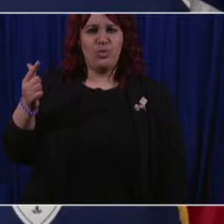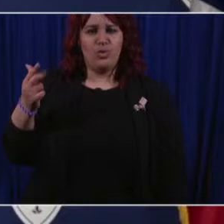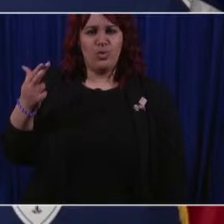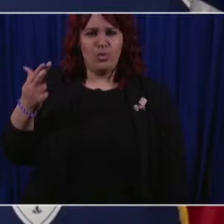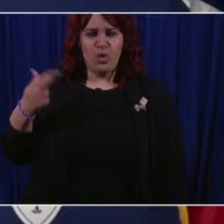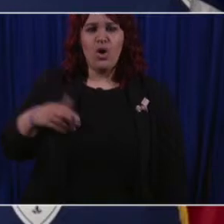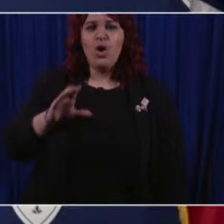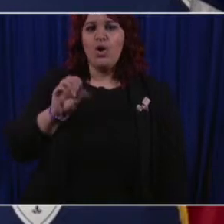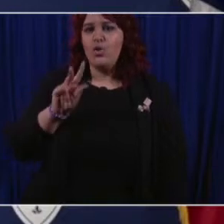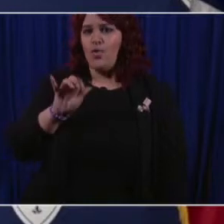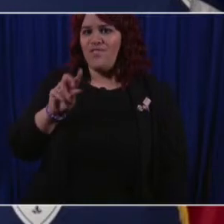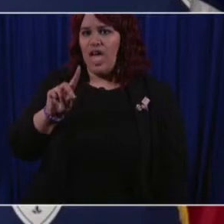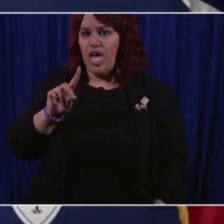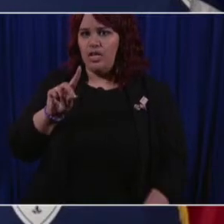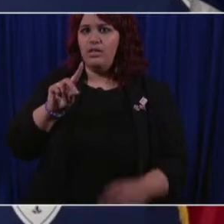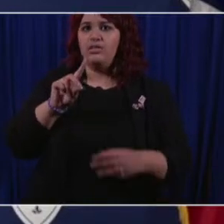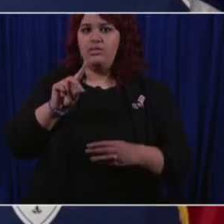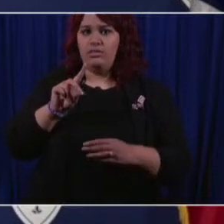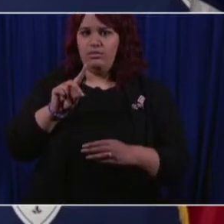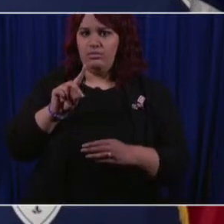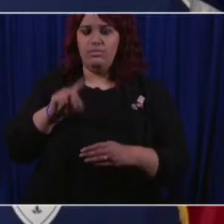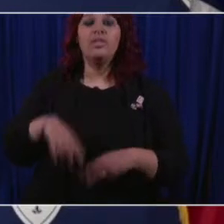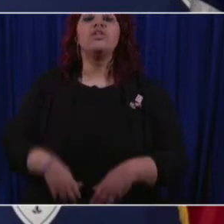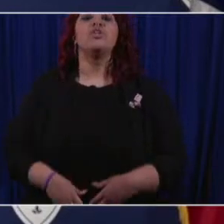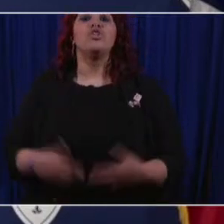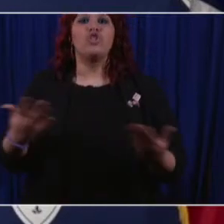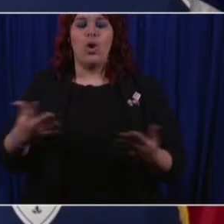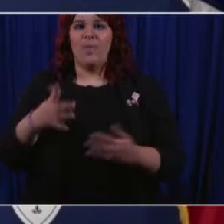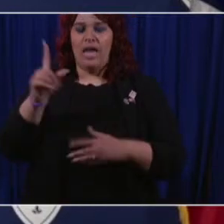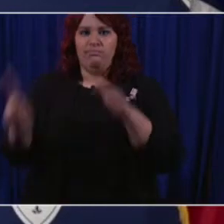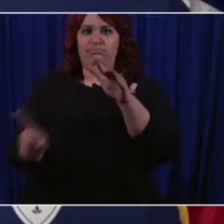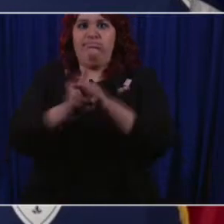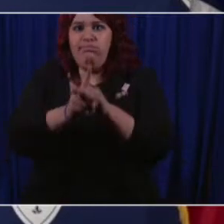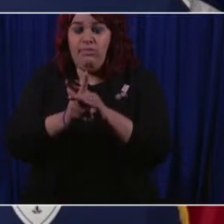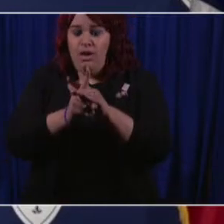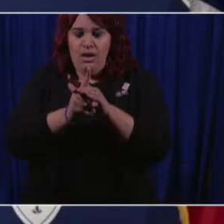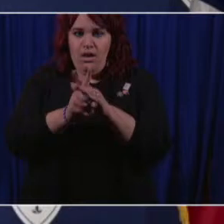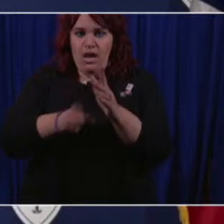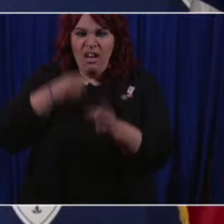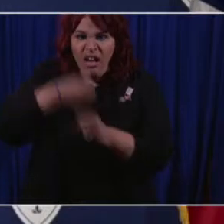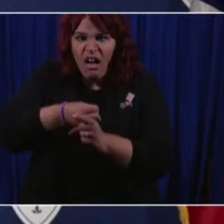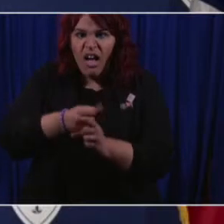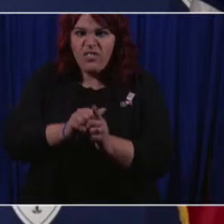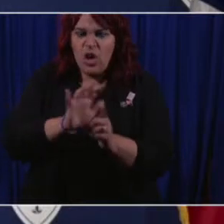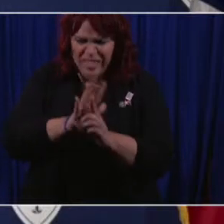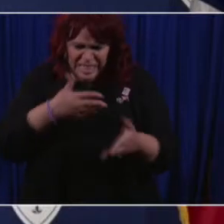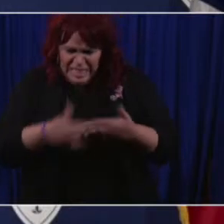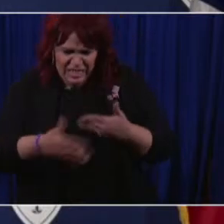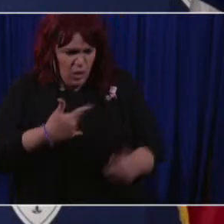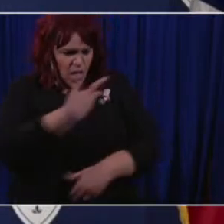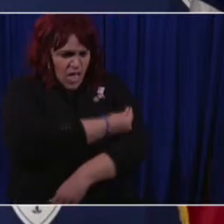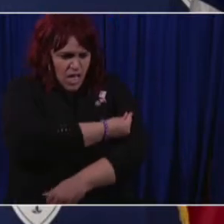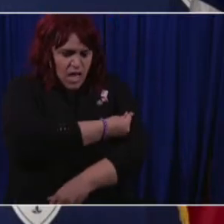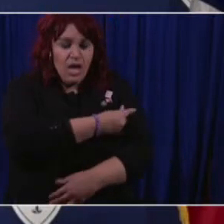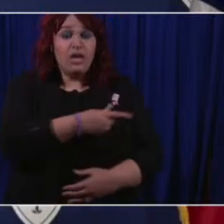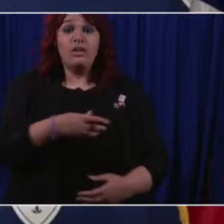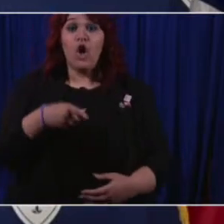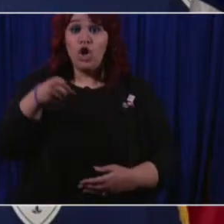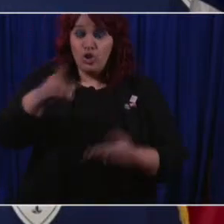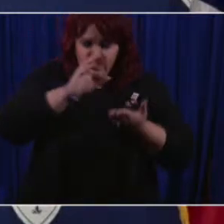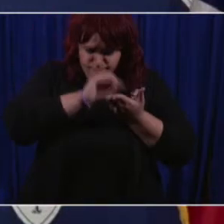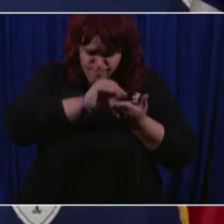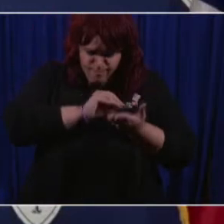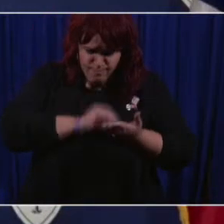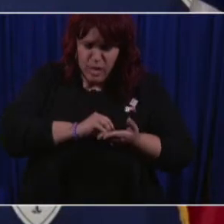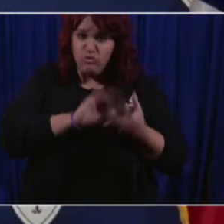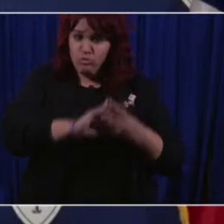you are, do you think that that will lead people to believe that they should get the vaccine? What do you expect to come of that?